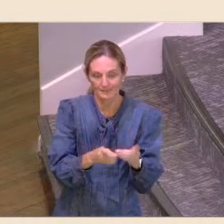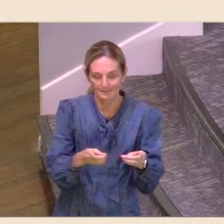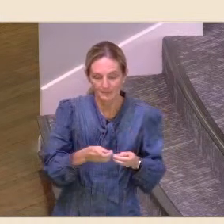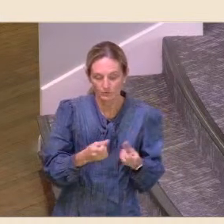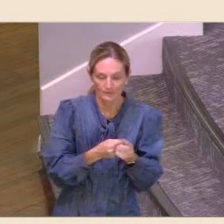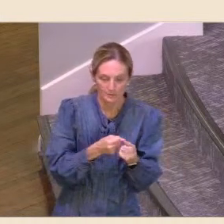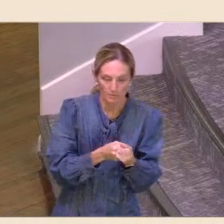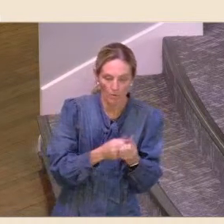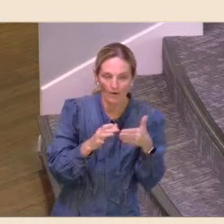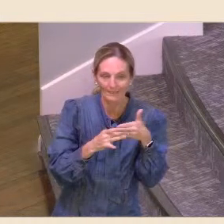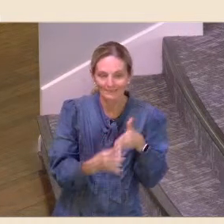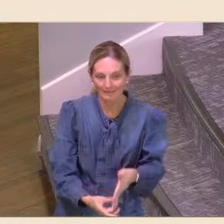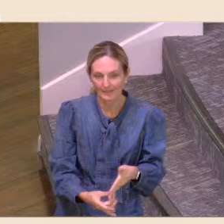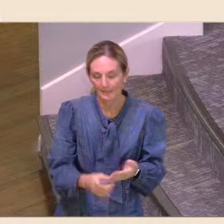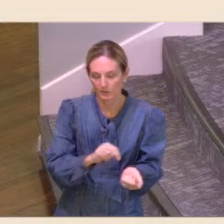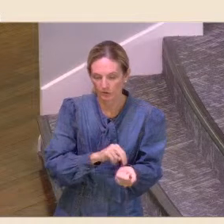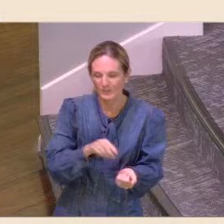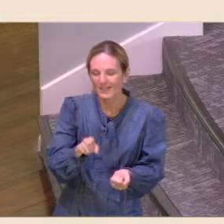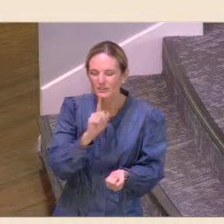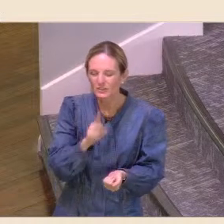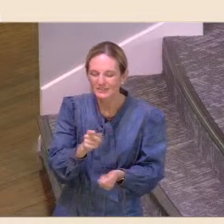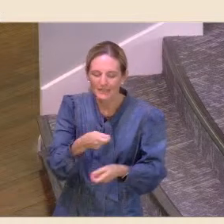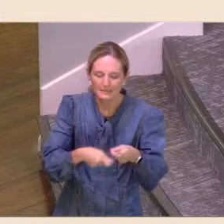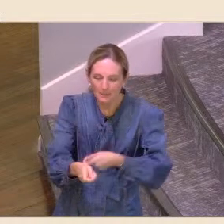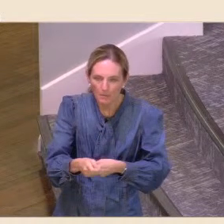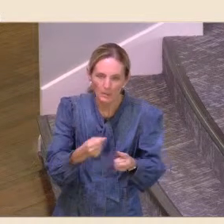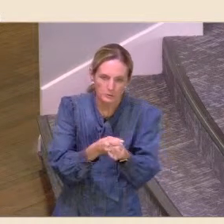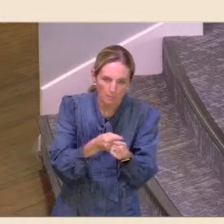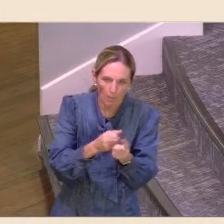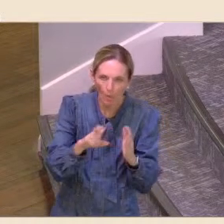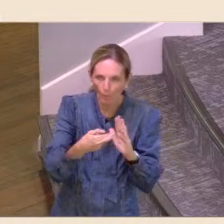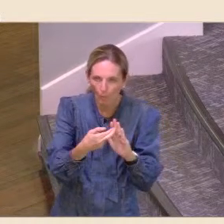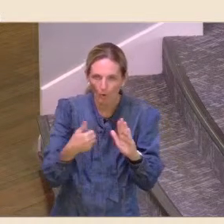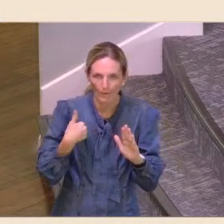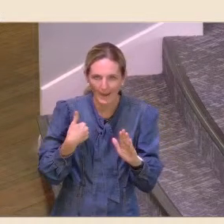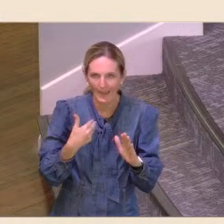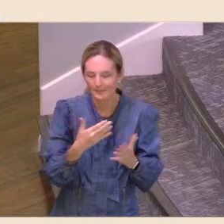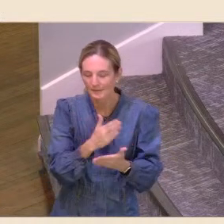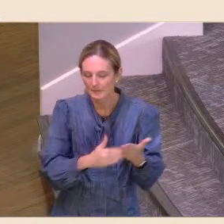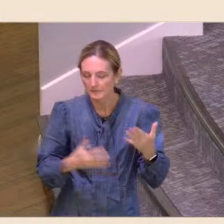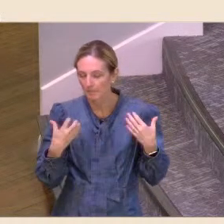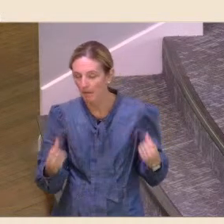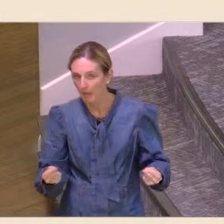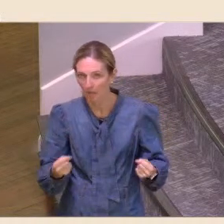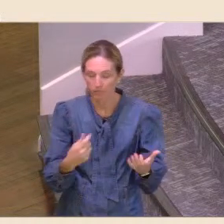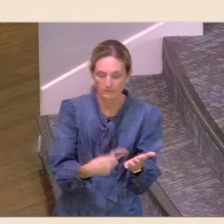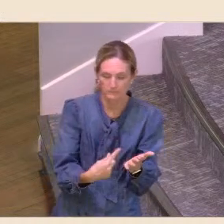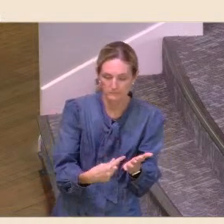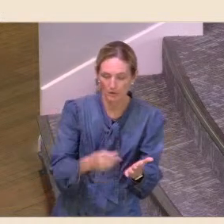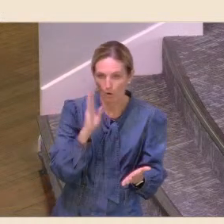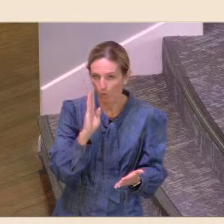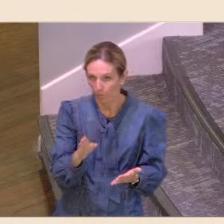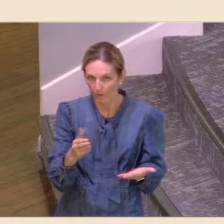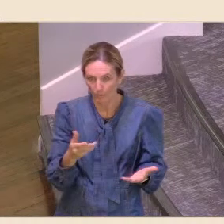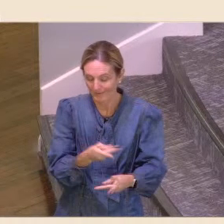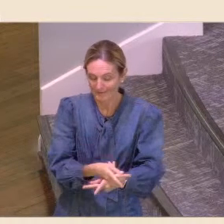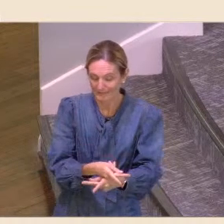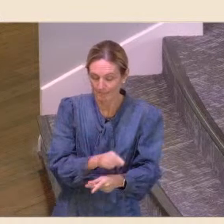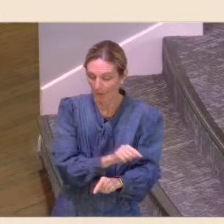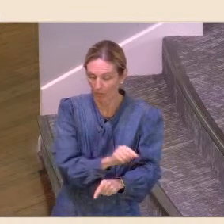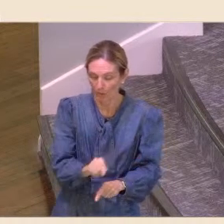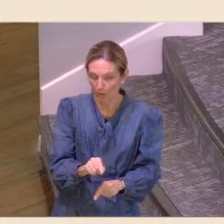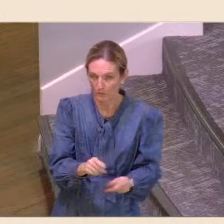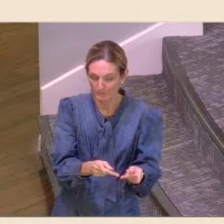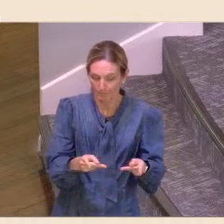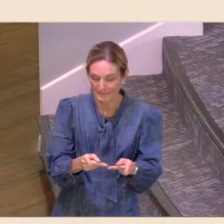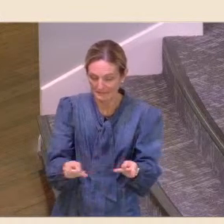a float or a substitute or a support role. We did have some healthy debate on whether or not we were going to keep these positions and